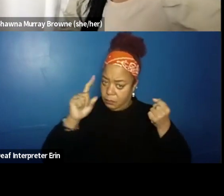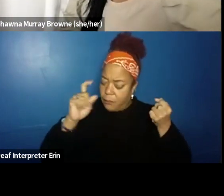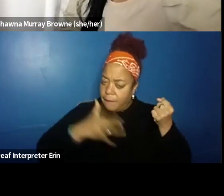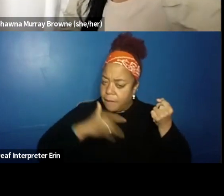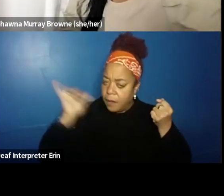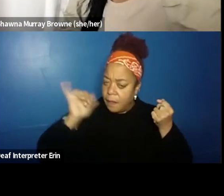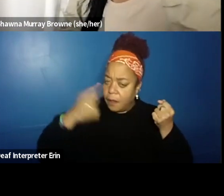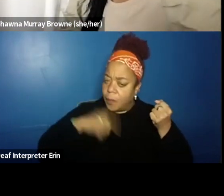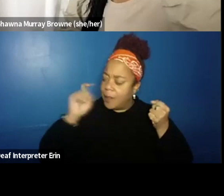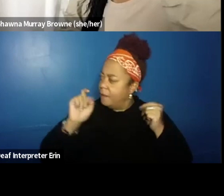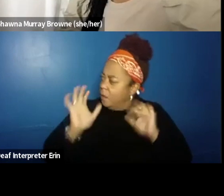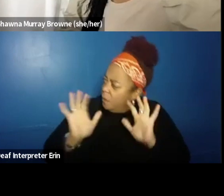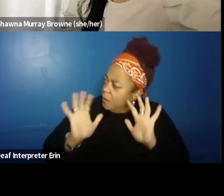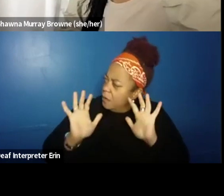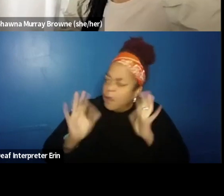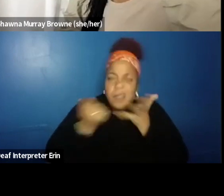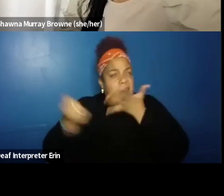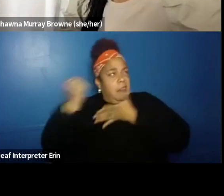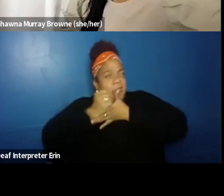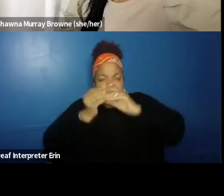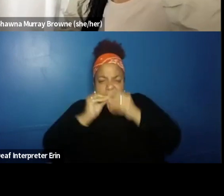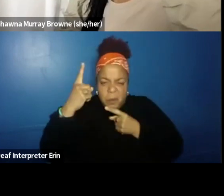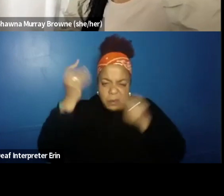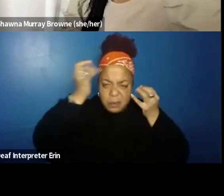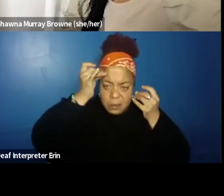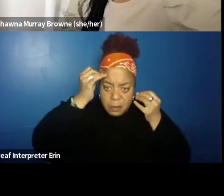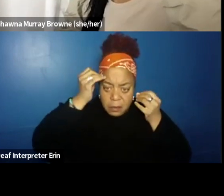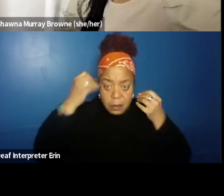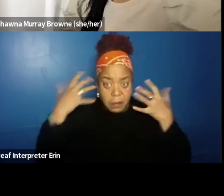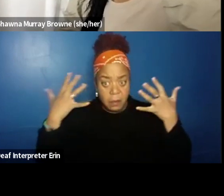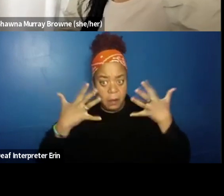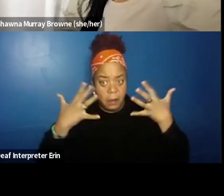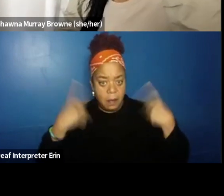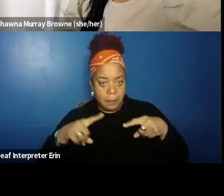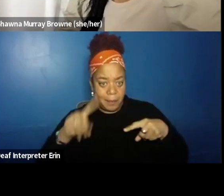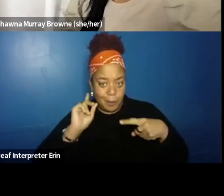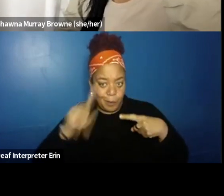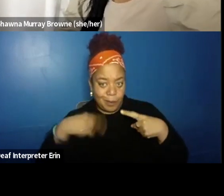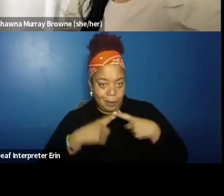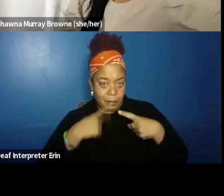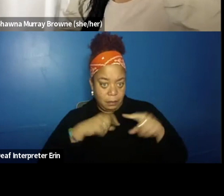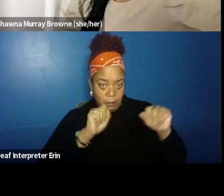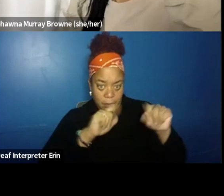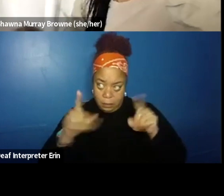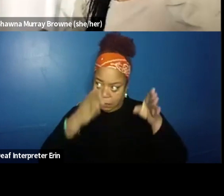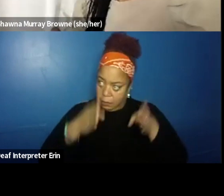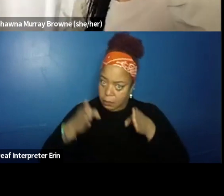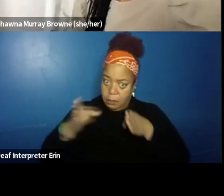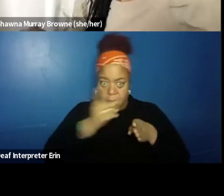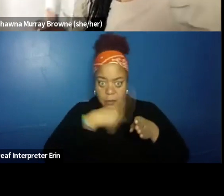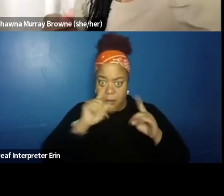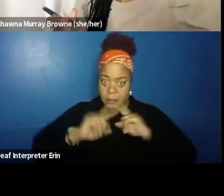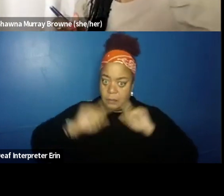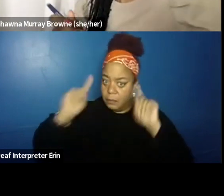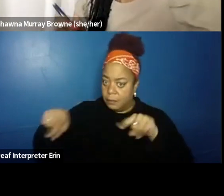happens when we are asking individuals to respond to mental health issues, yet that's not